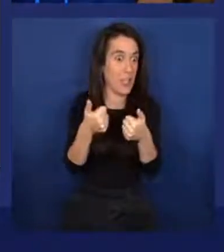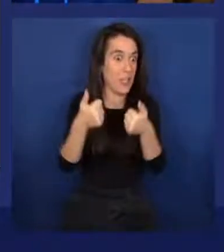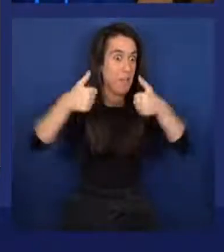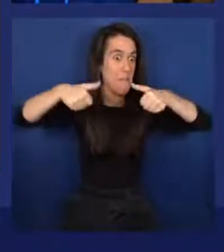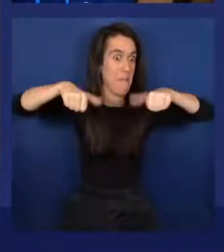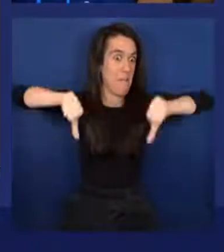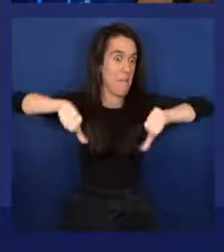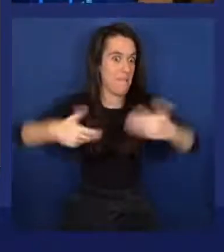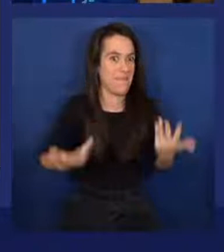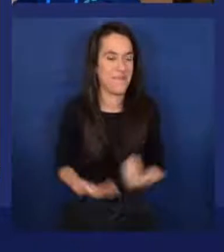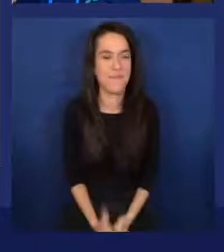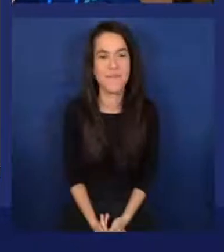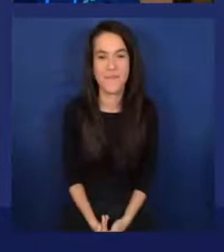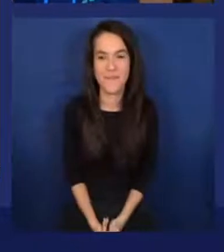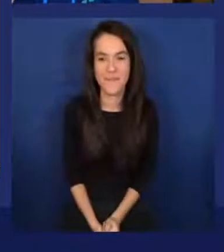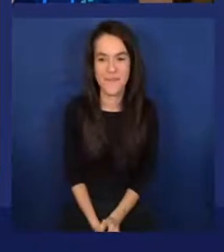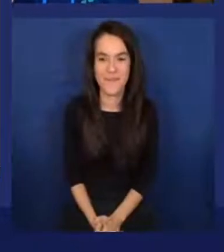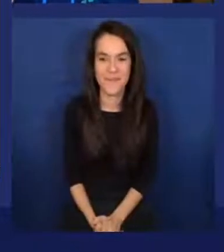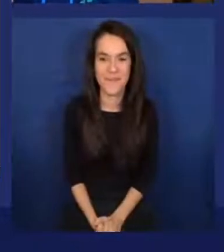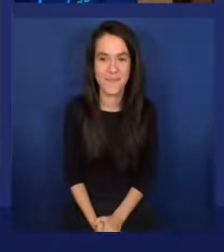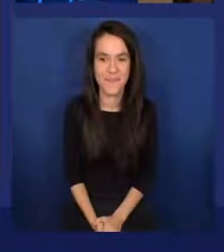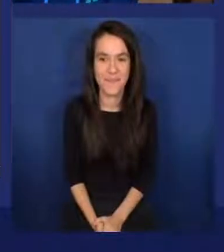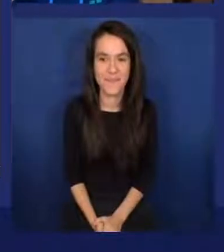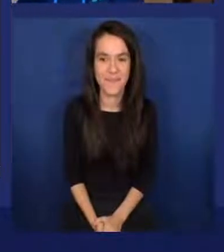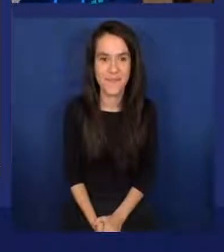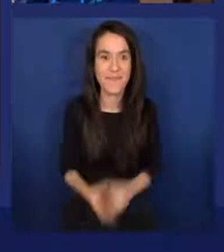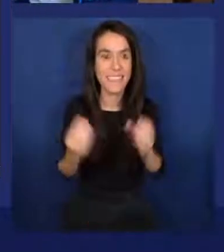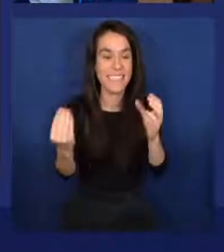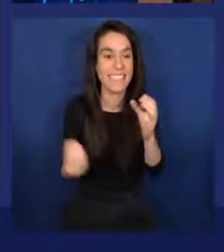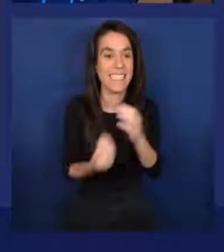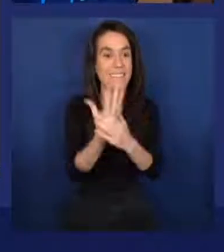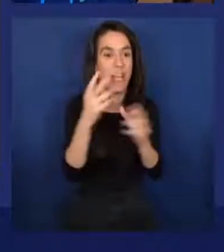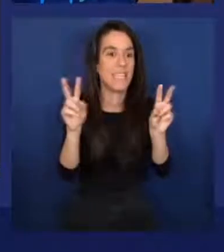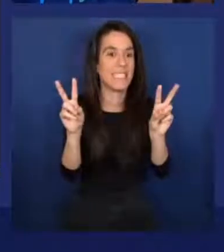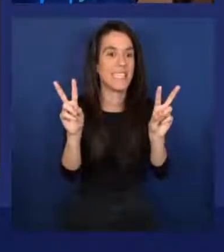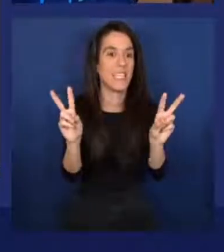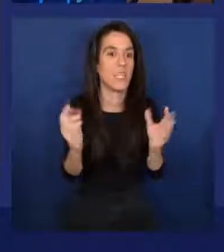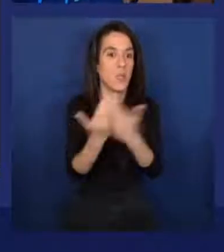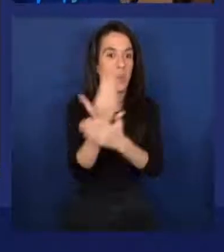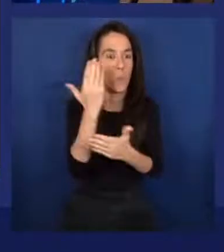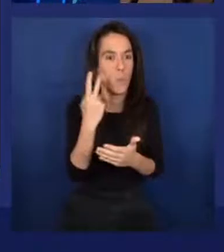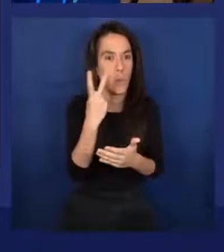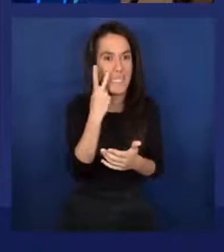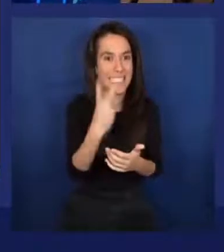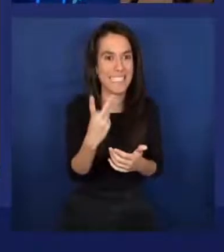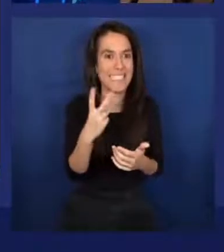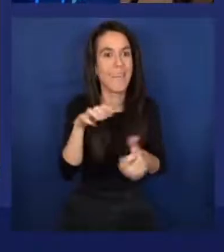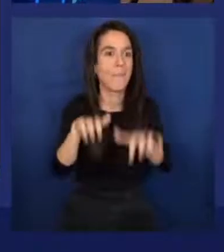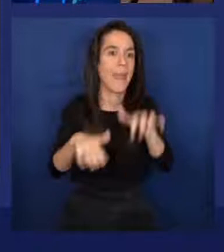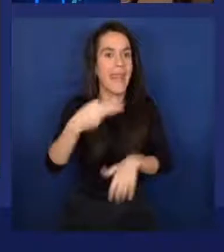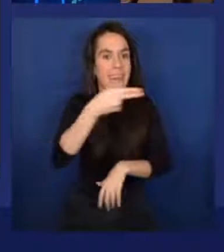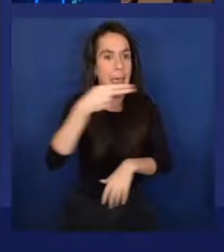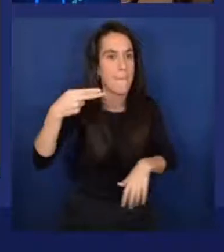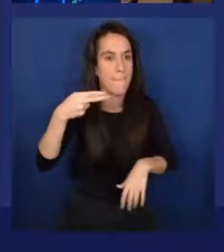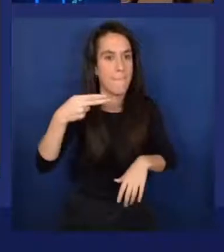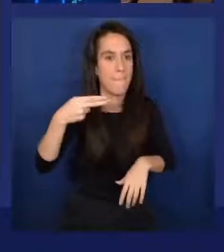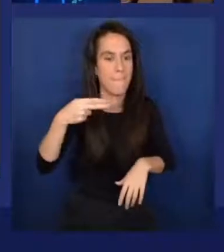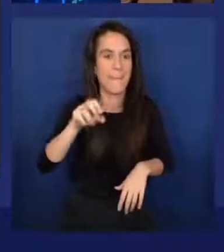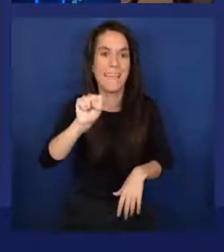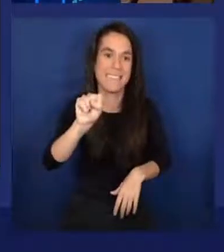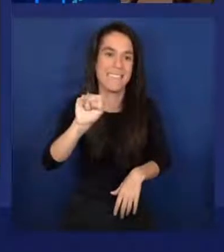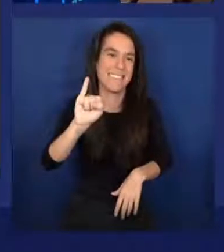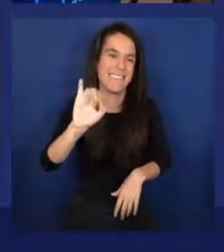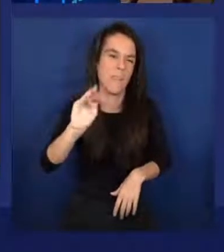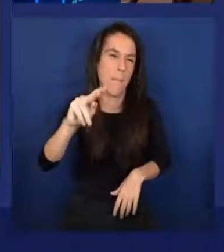Now, I will create a new project just to really talk you through everything. So we have to give it a name. We call it